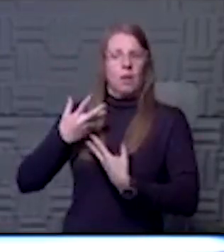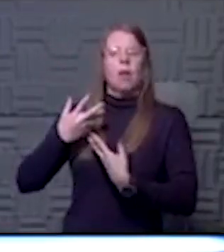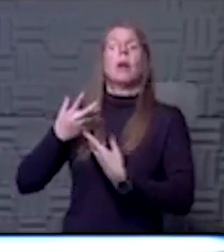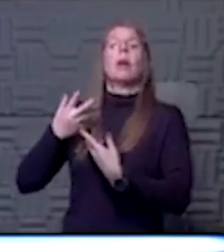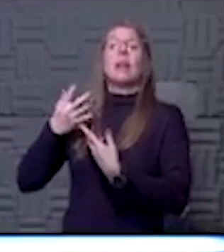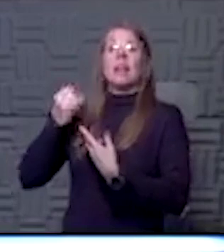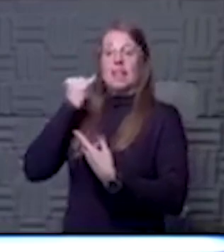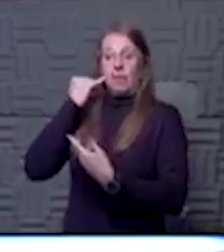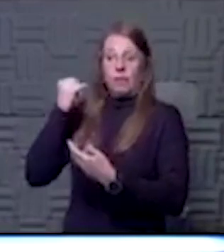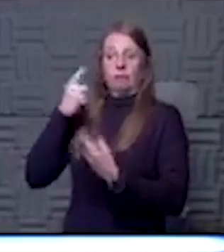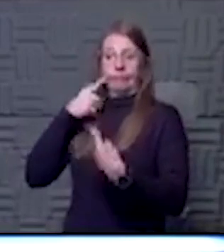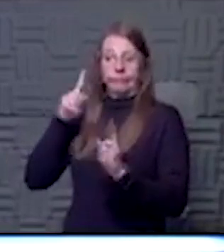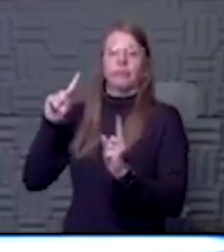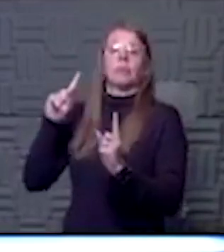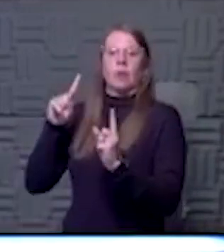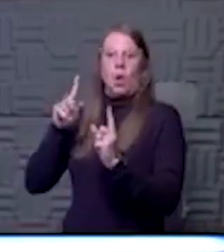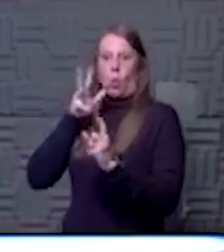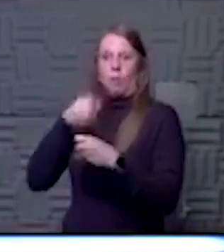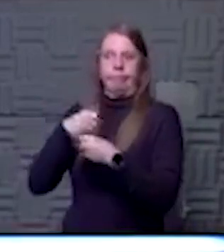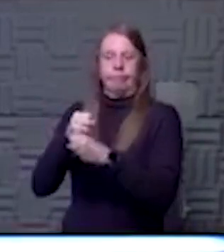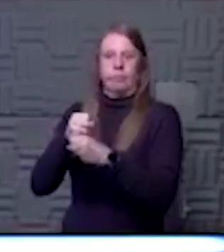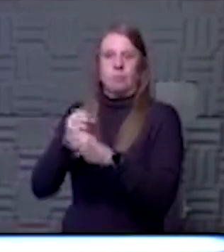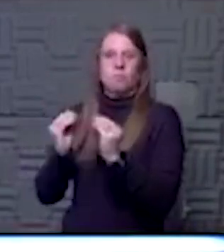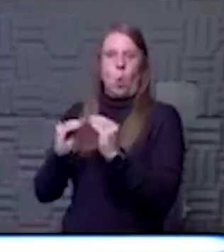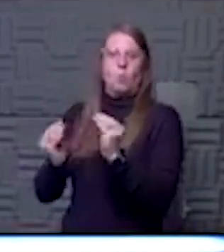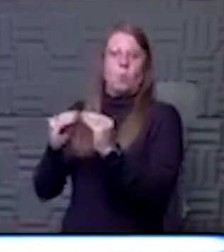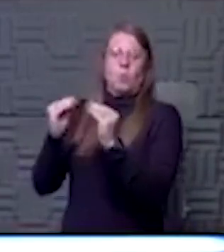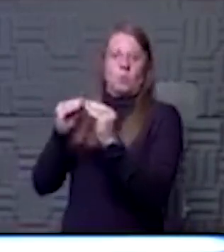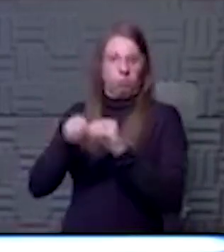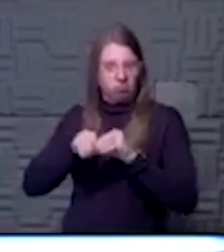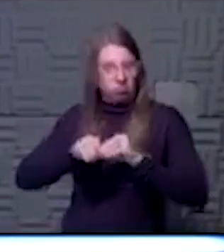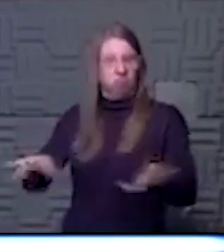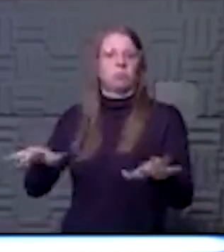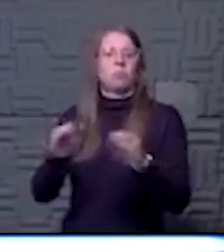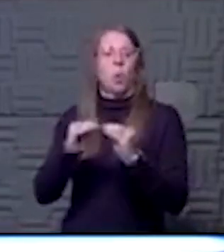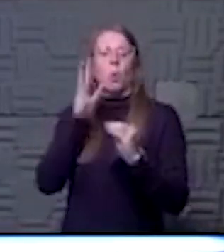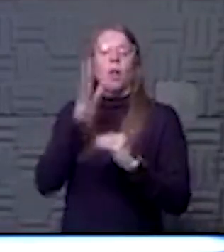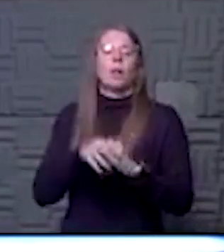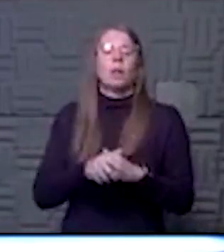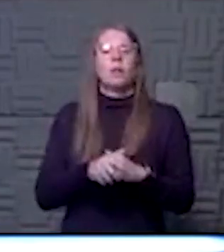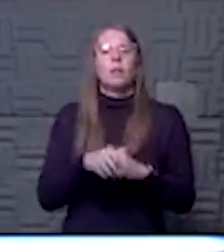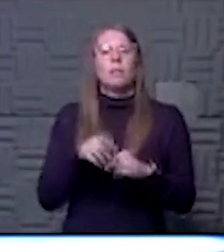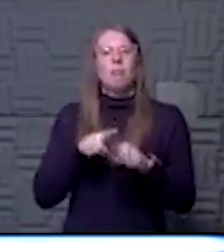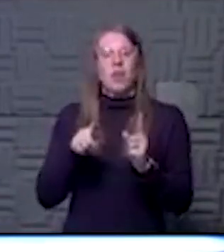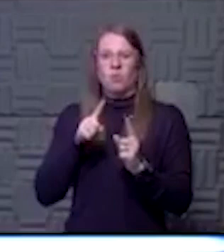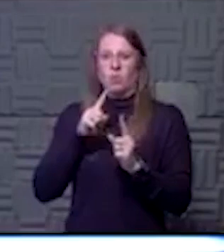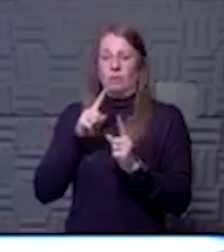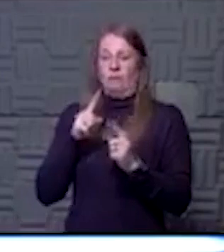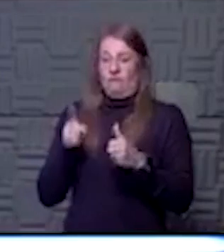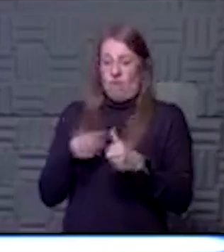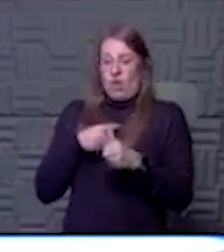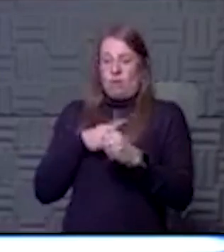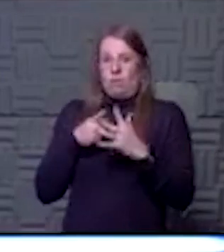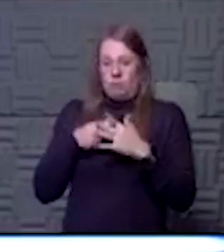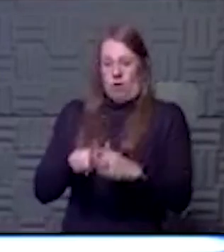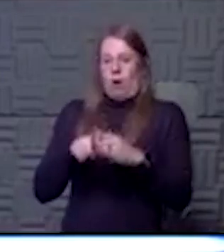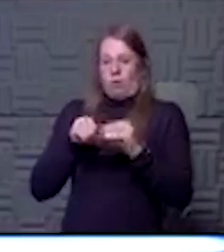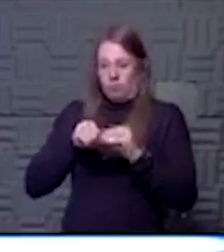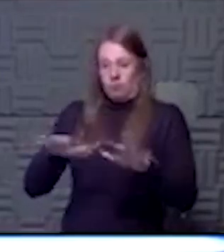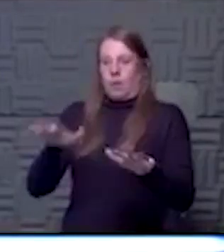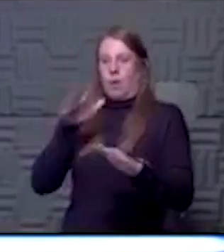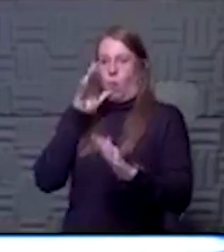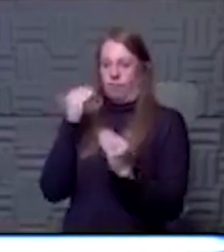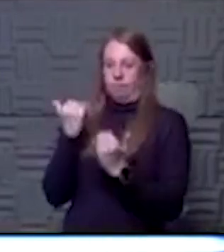at a fairly significant pace. But initially, that will strictly be a very limited amount that will be focused